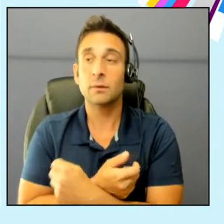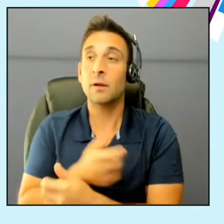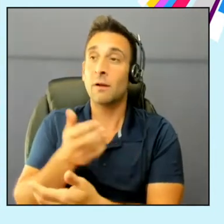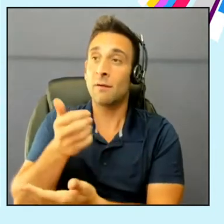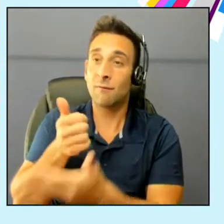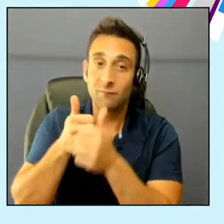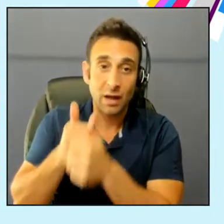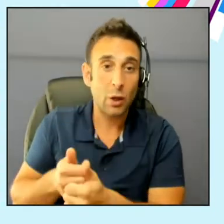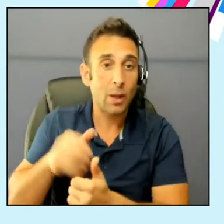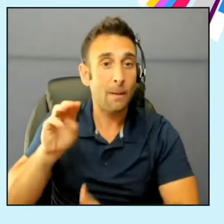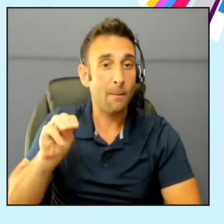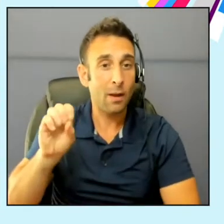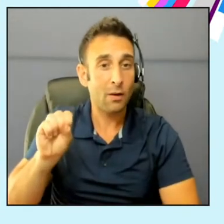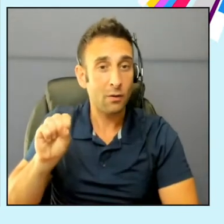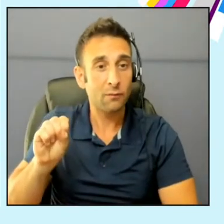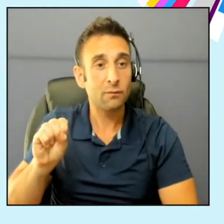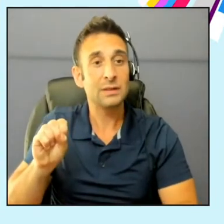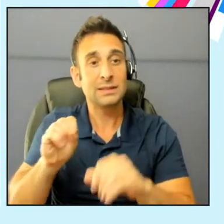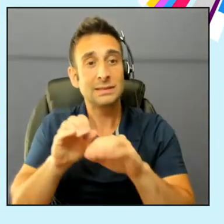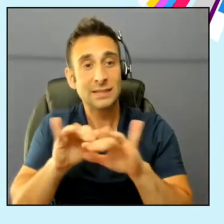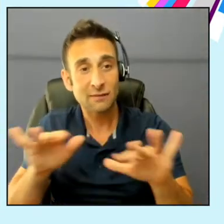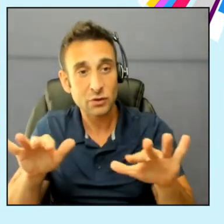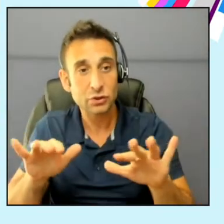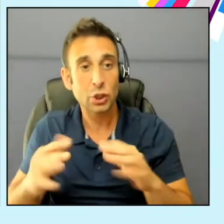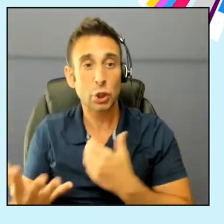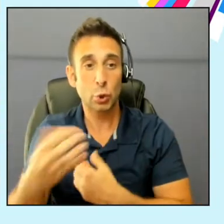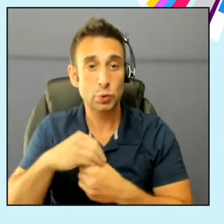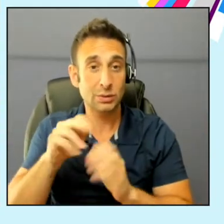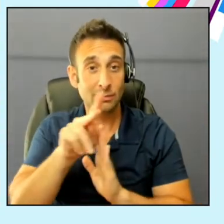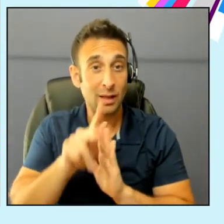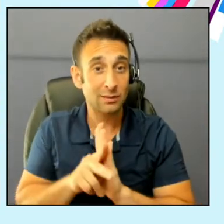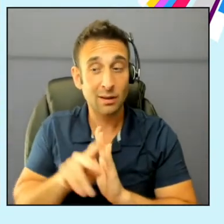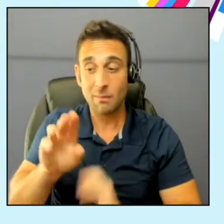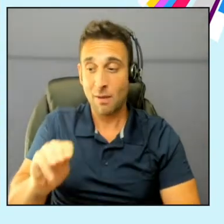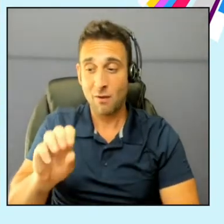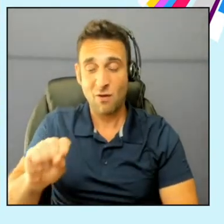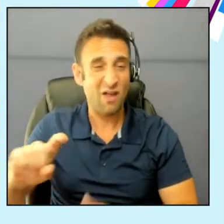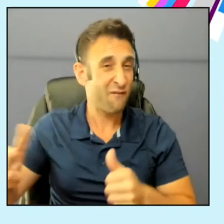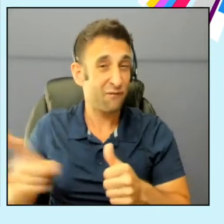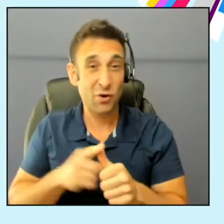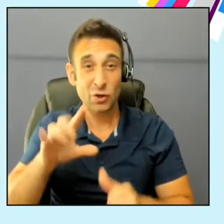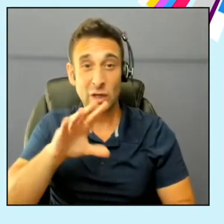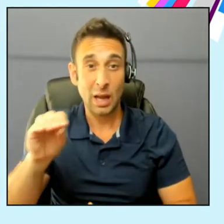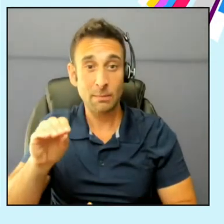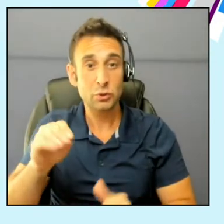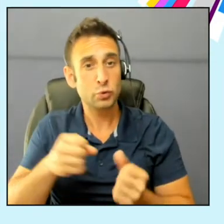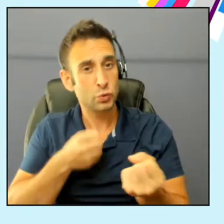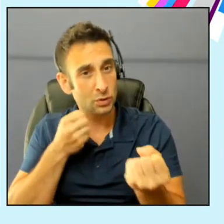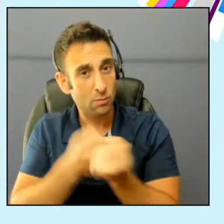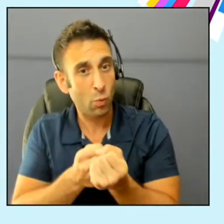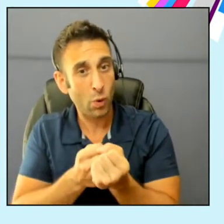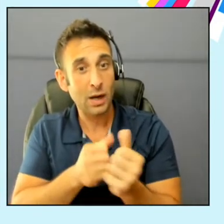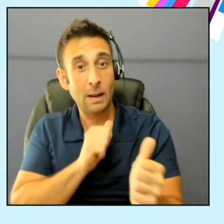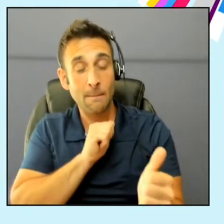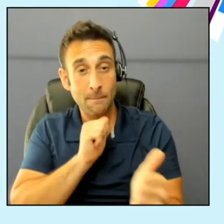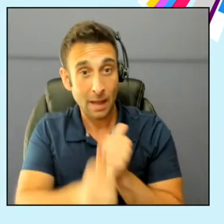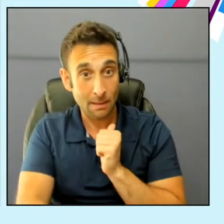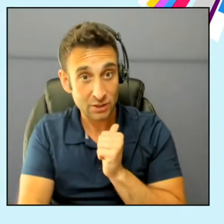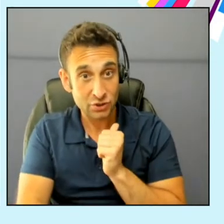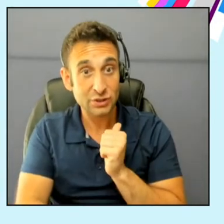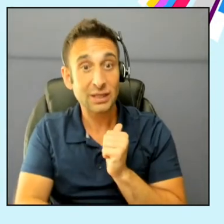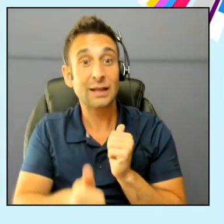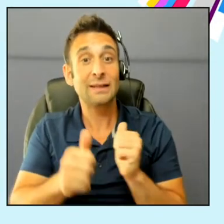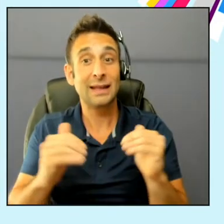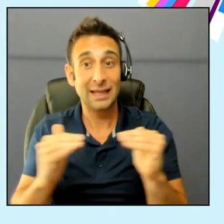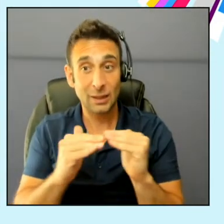diversity policies, Microsoft was the first company to publicly support the passing of the equal marriage law in Chile. And within